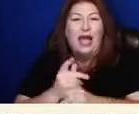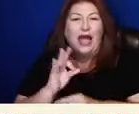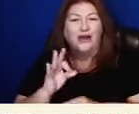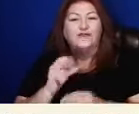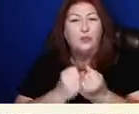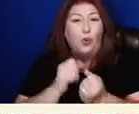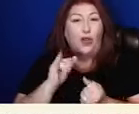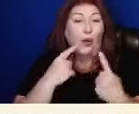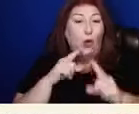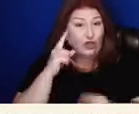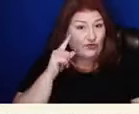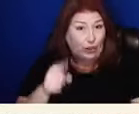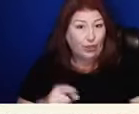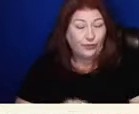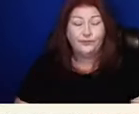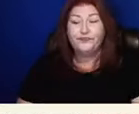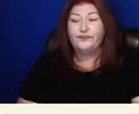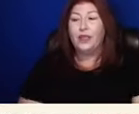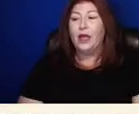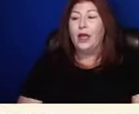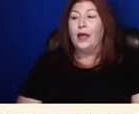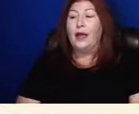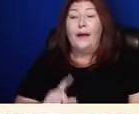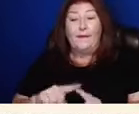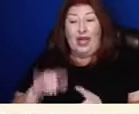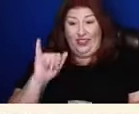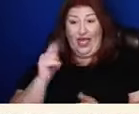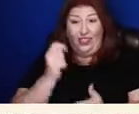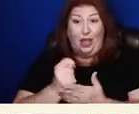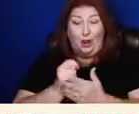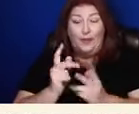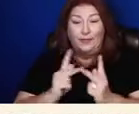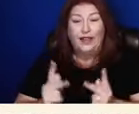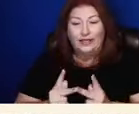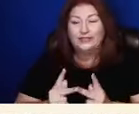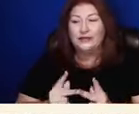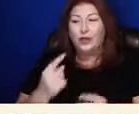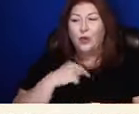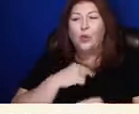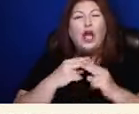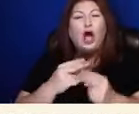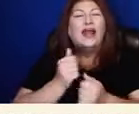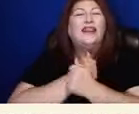you. But at this therapy place, and we called it Love Camp,